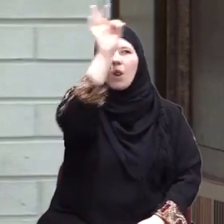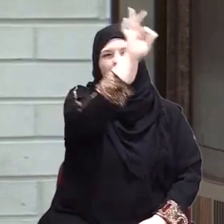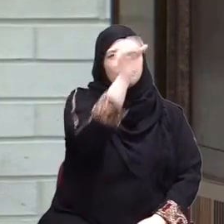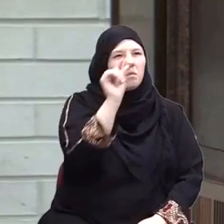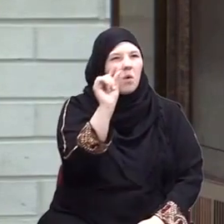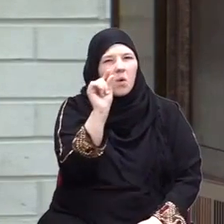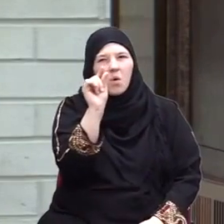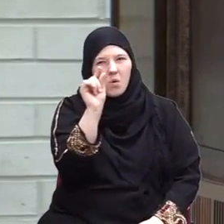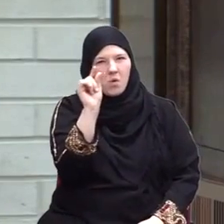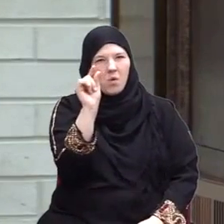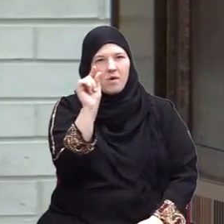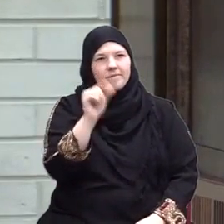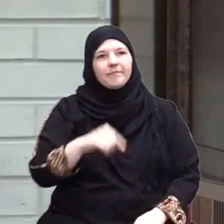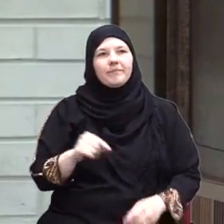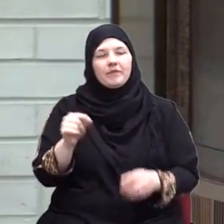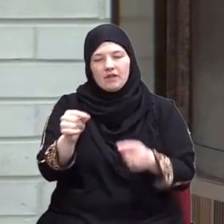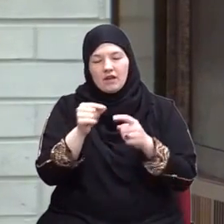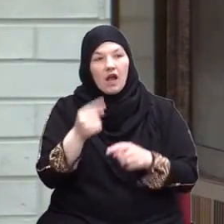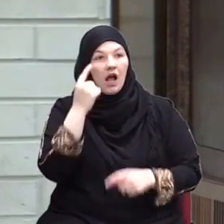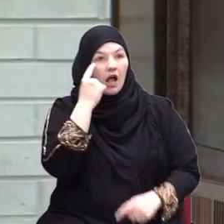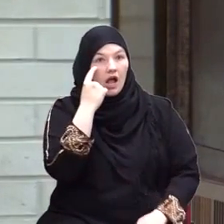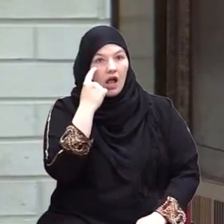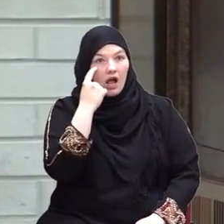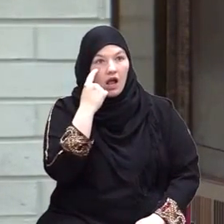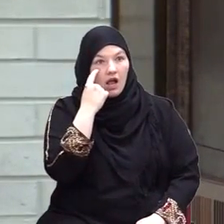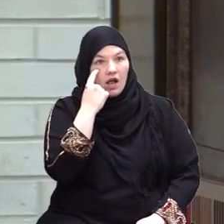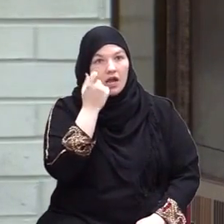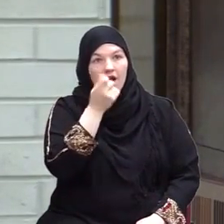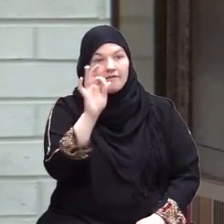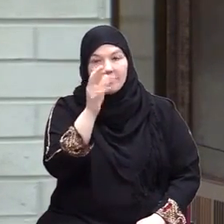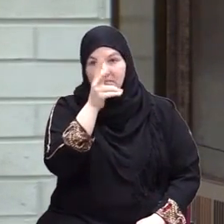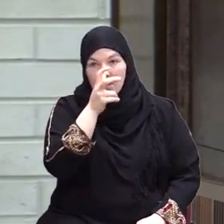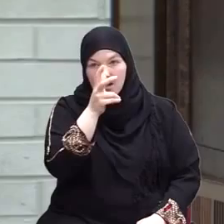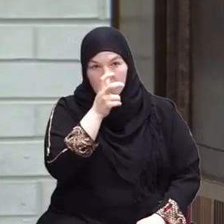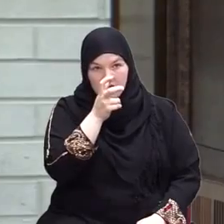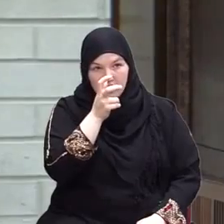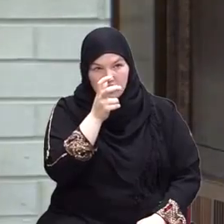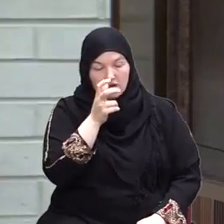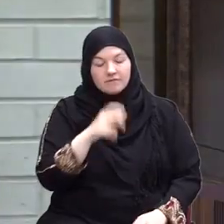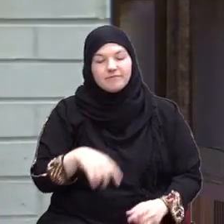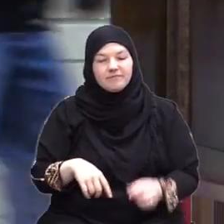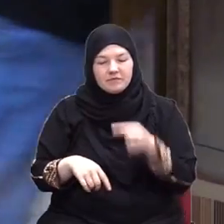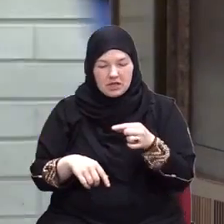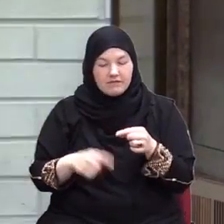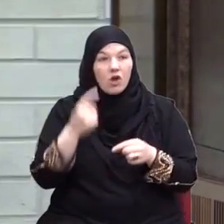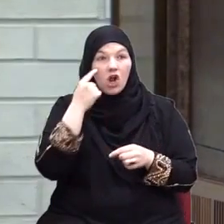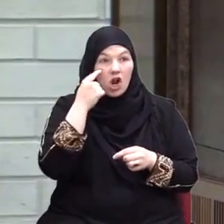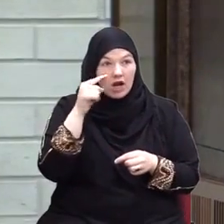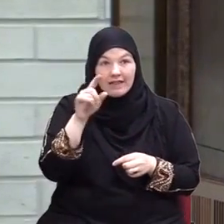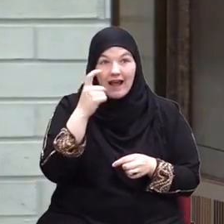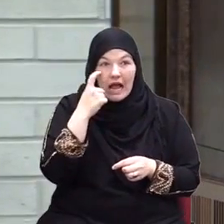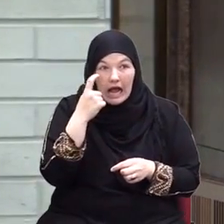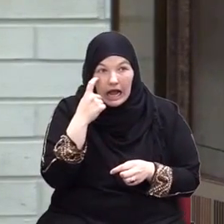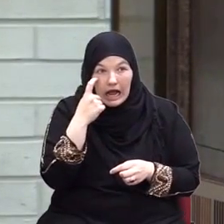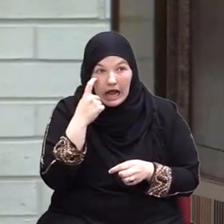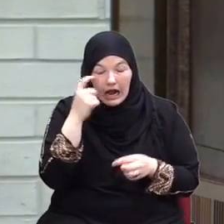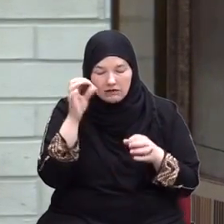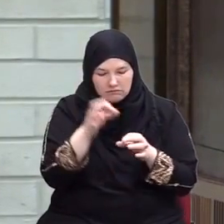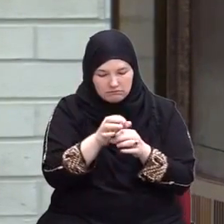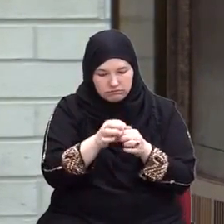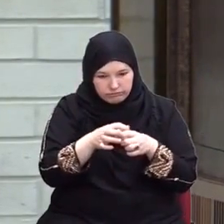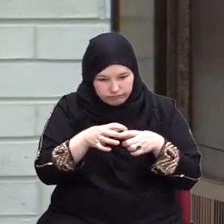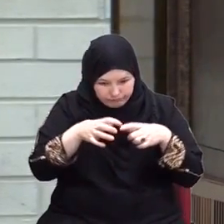you the video showing and talking about this. But it is on the internet. You could search it. It's